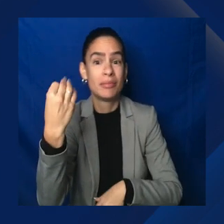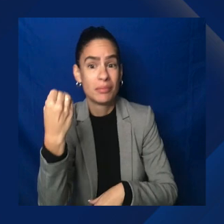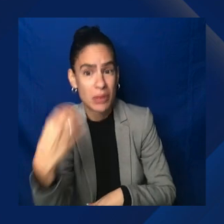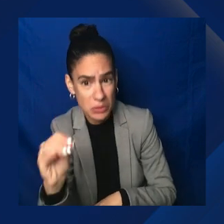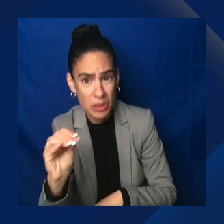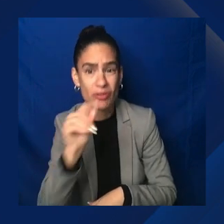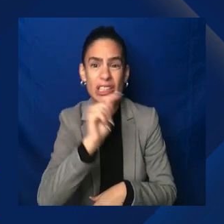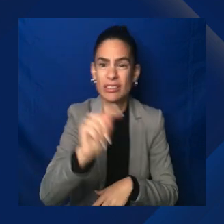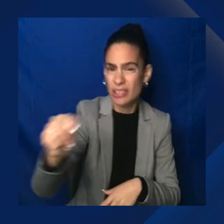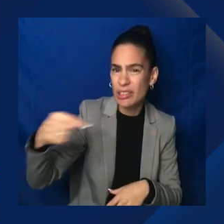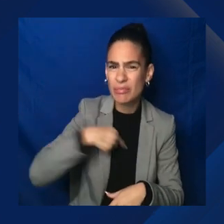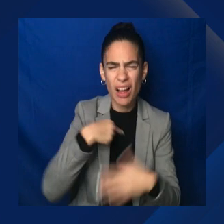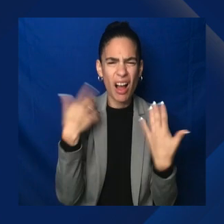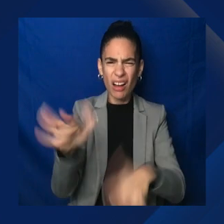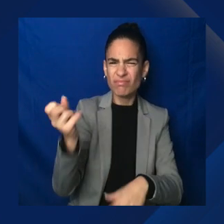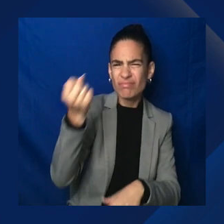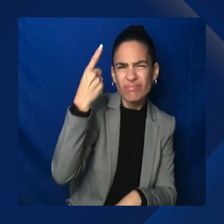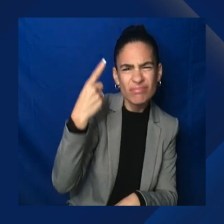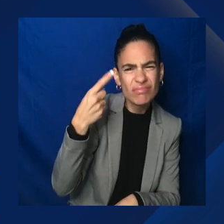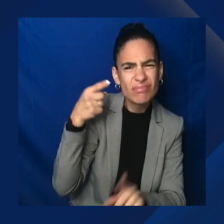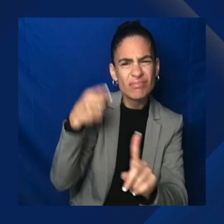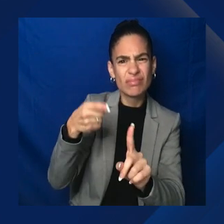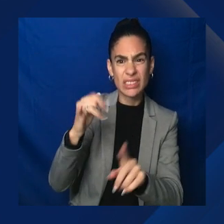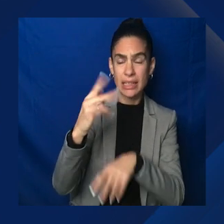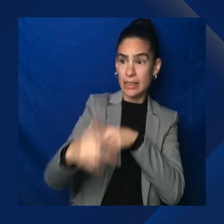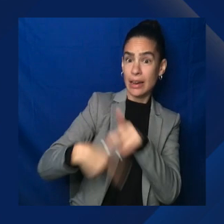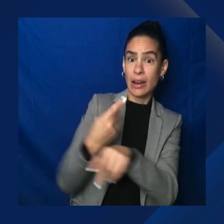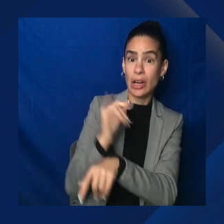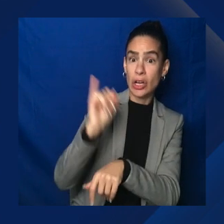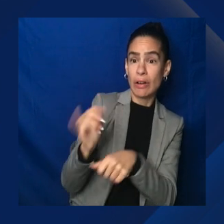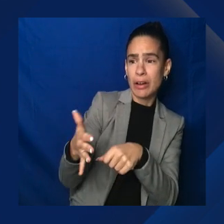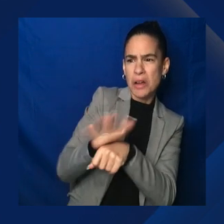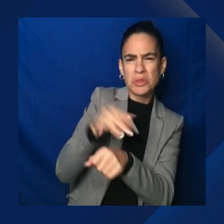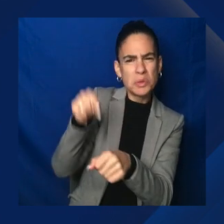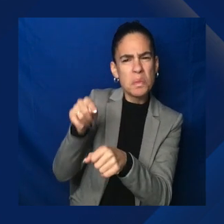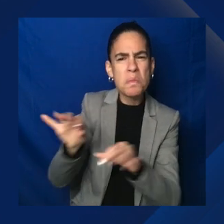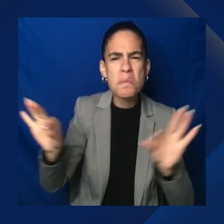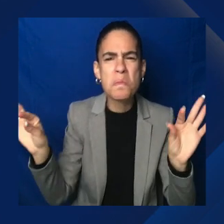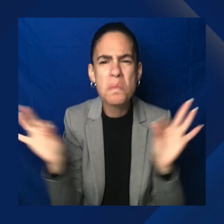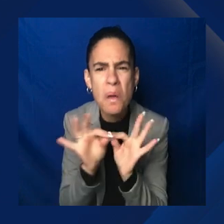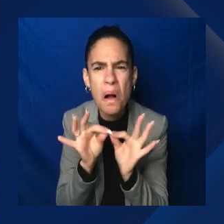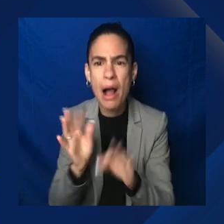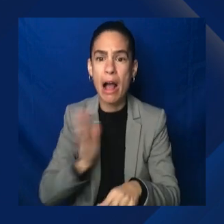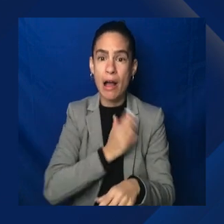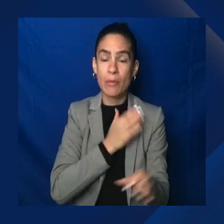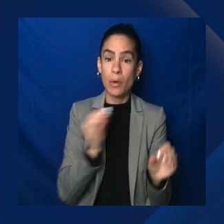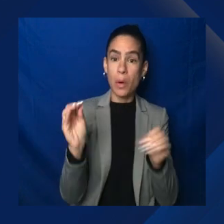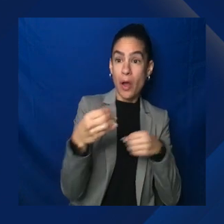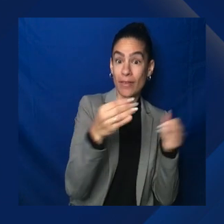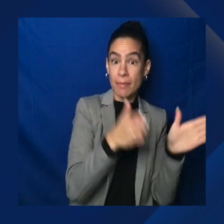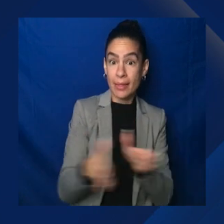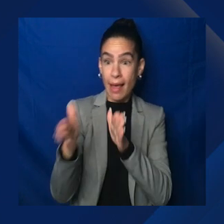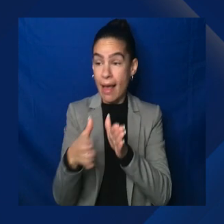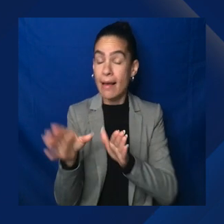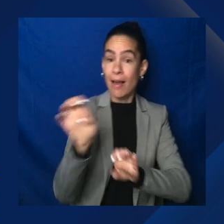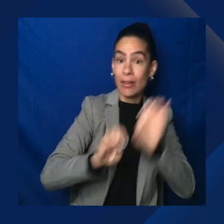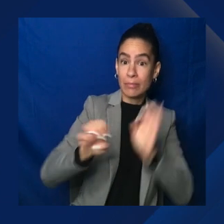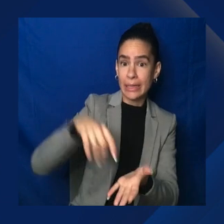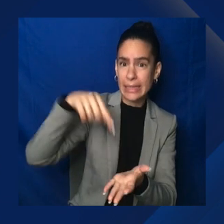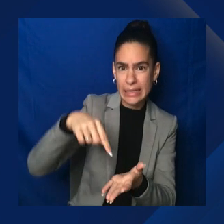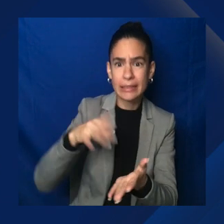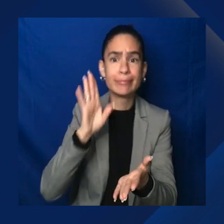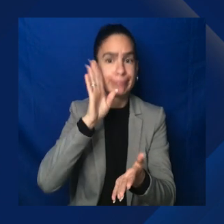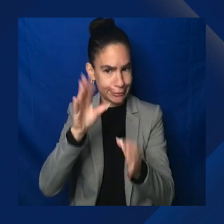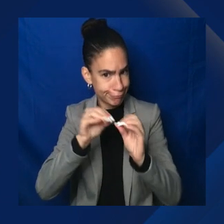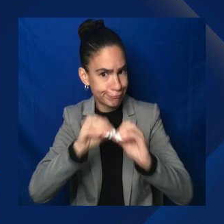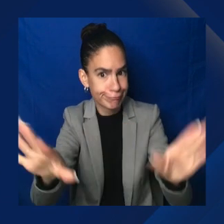be. In fact, our Office of Planning and Evaluation is releasing a new report today that shows